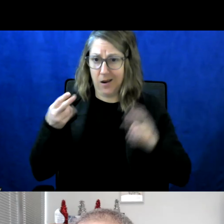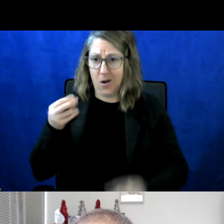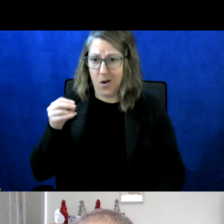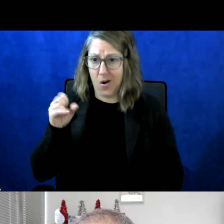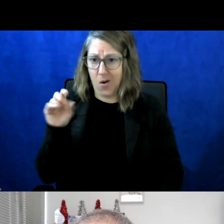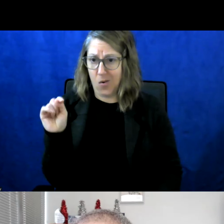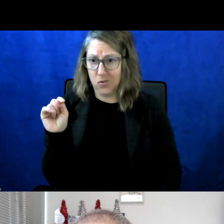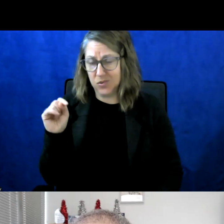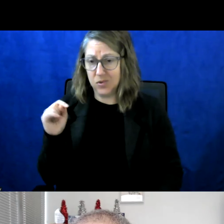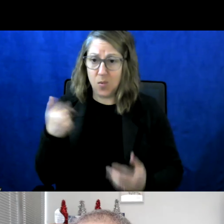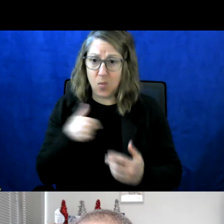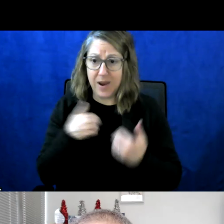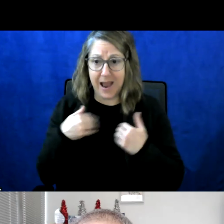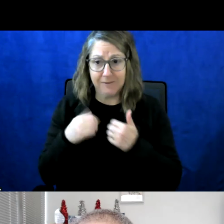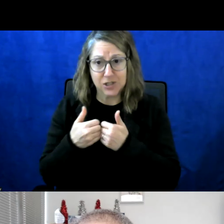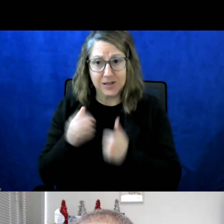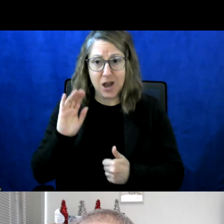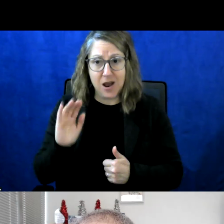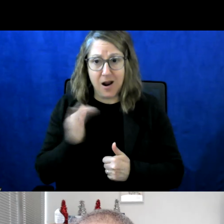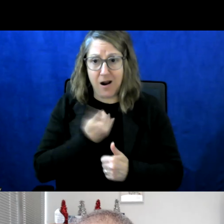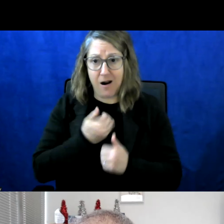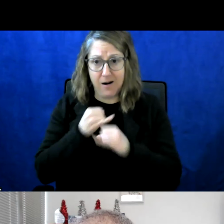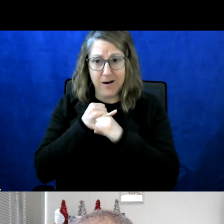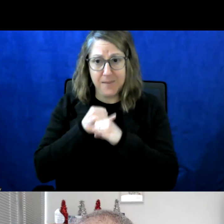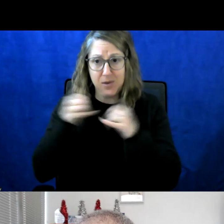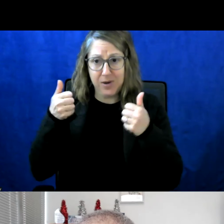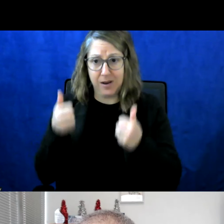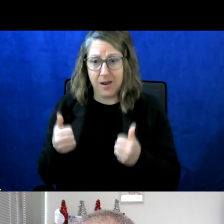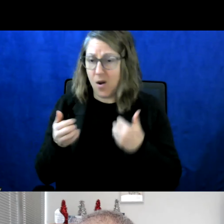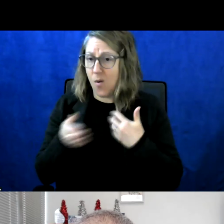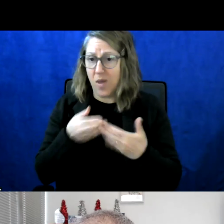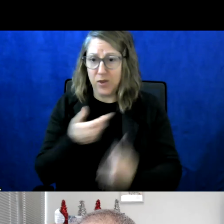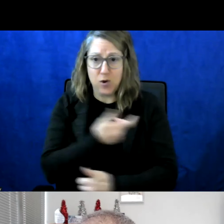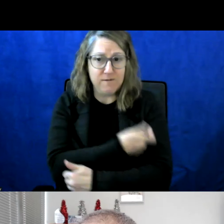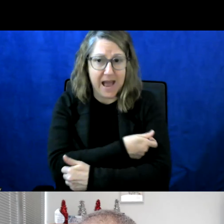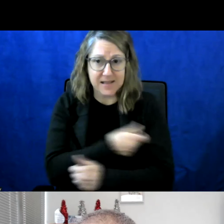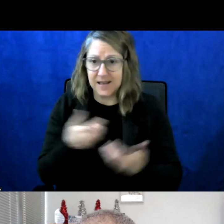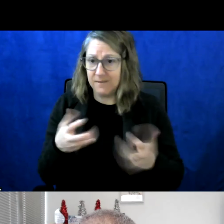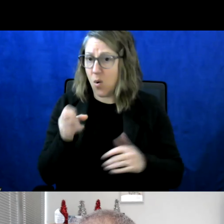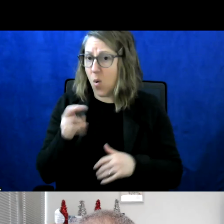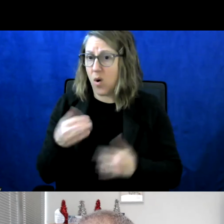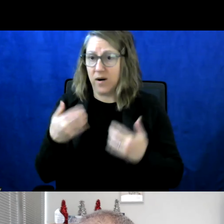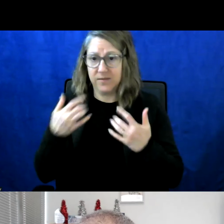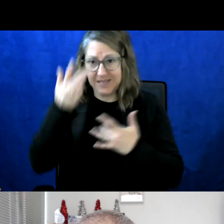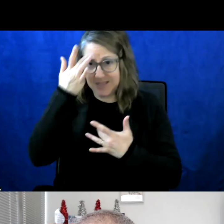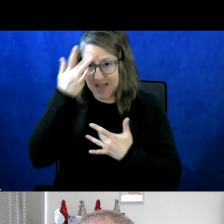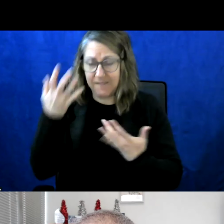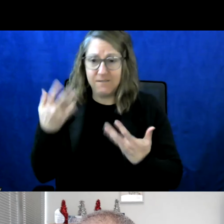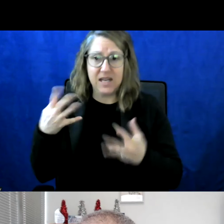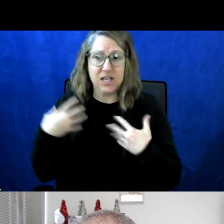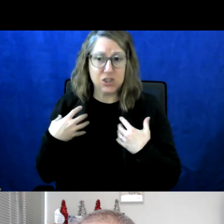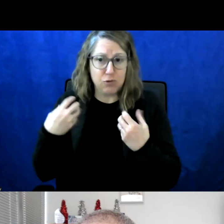waning immunity. Your immunity wanes whether you were vaccinated or whether you recovered from an infection.